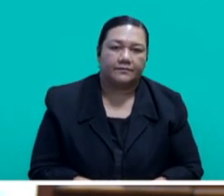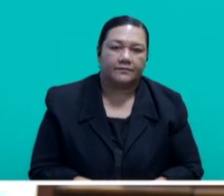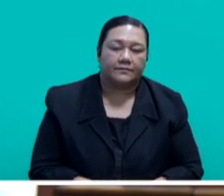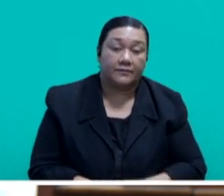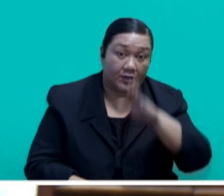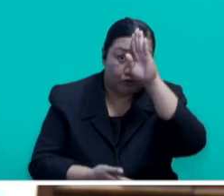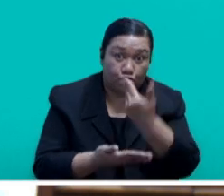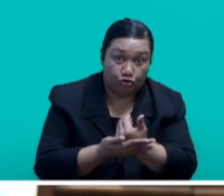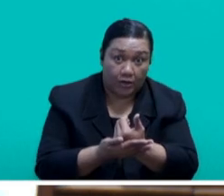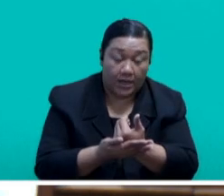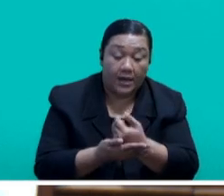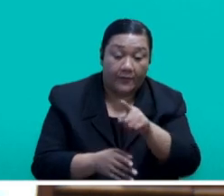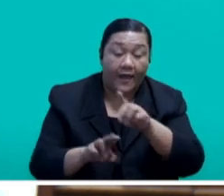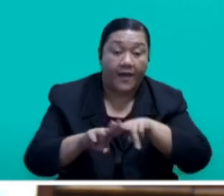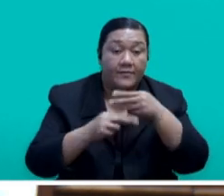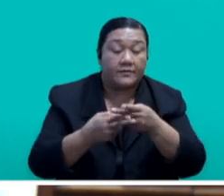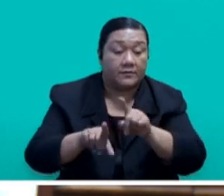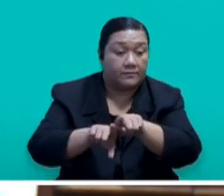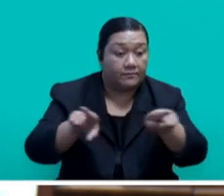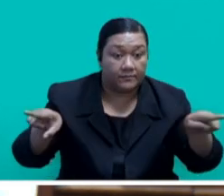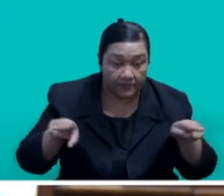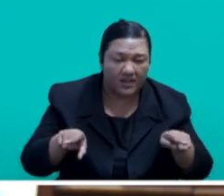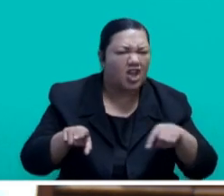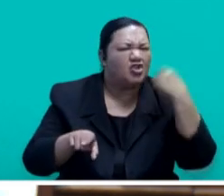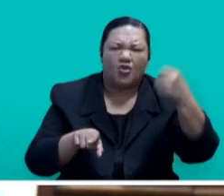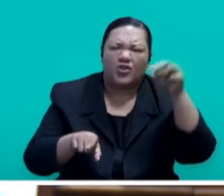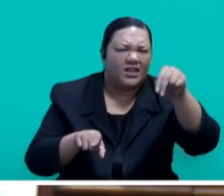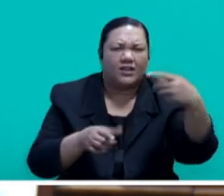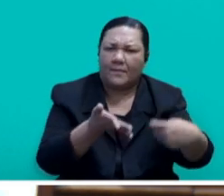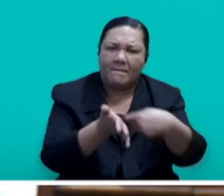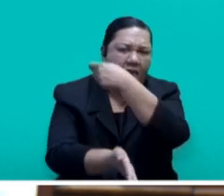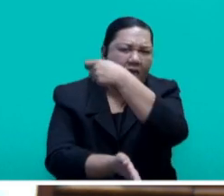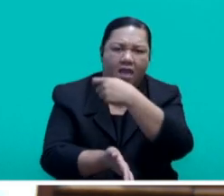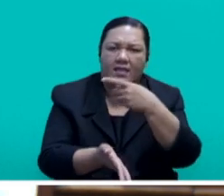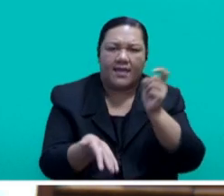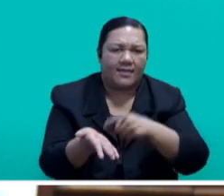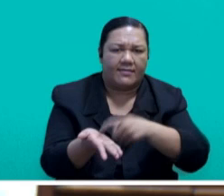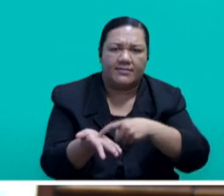Students and their families, Mr. Speaker, sir, will not have to repay that debt.